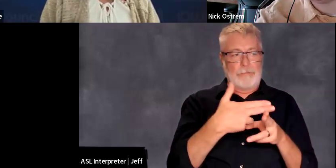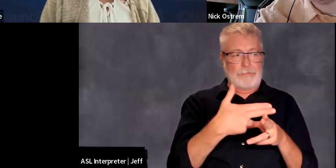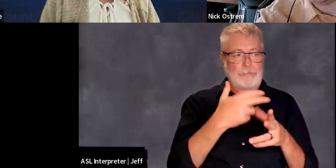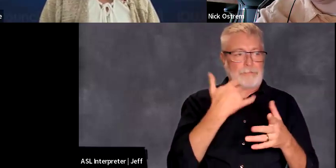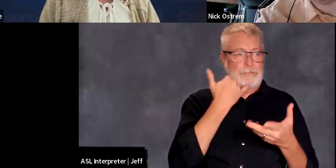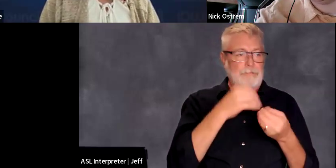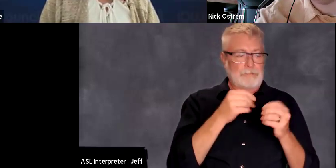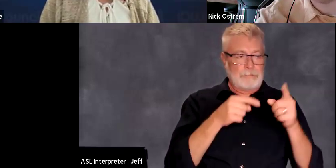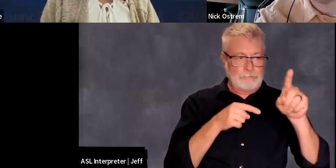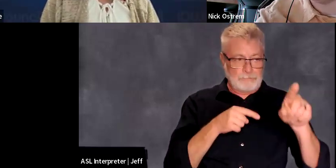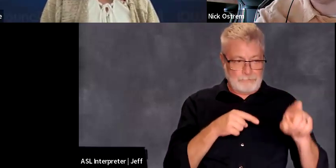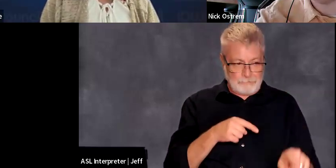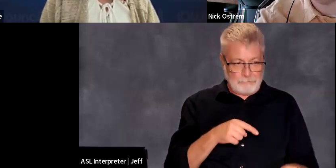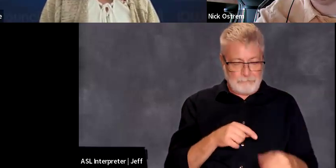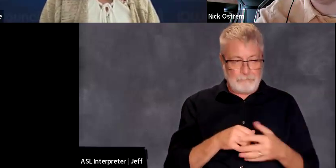can click yes and add any that